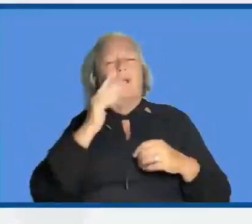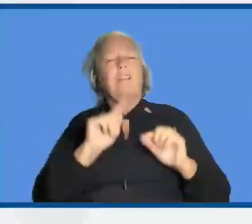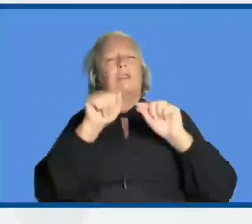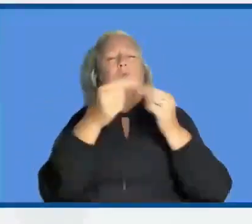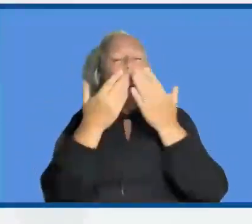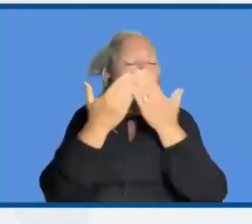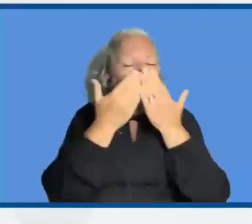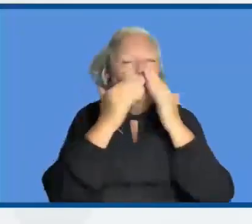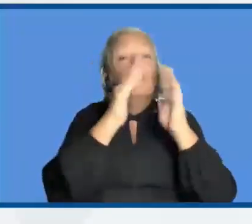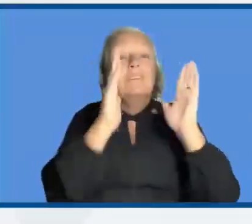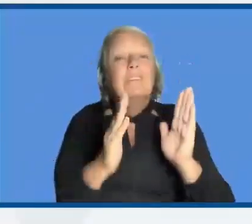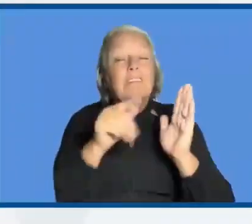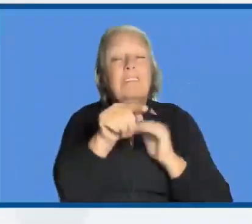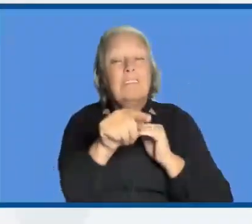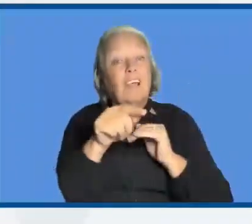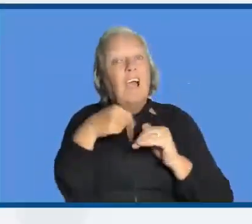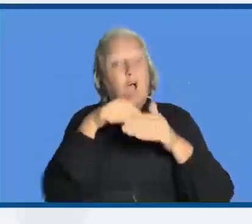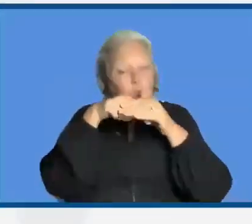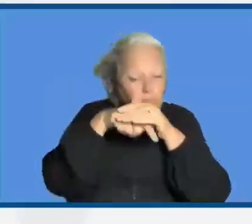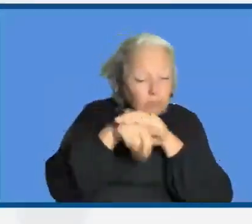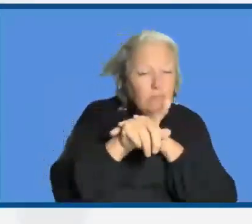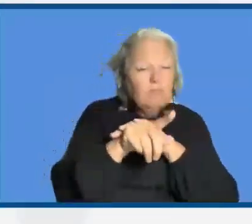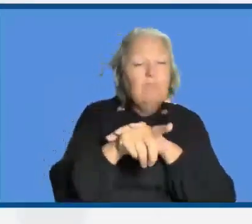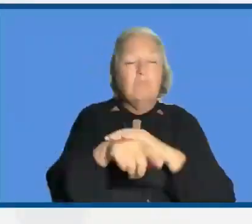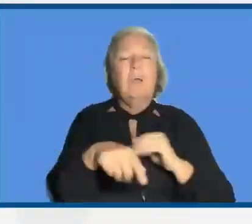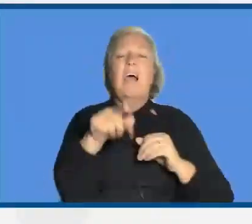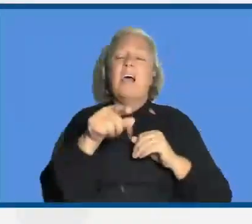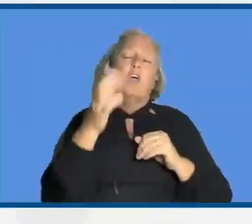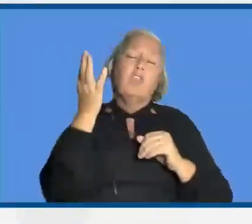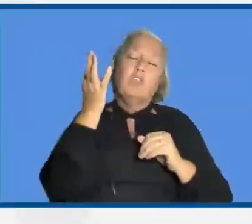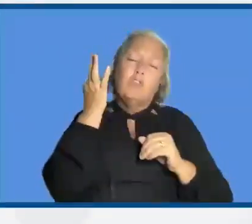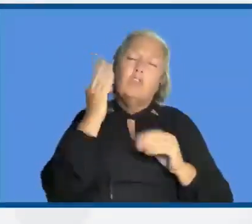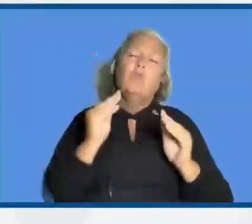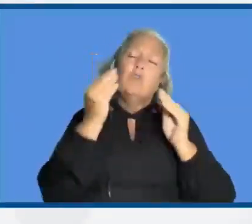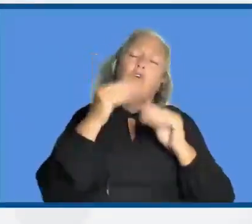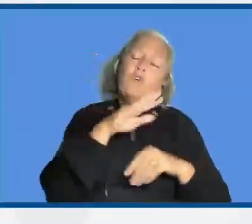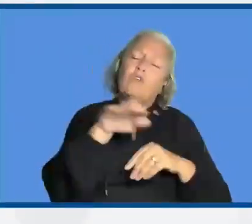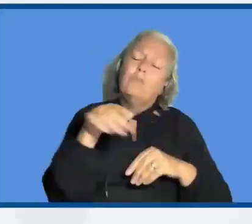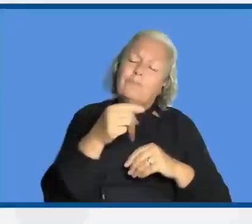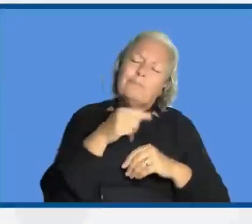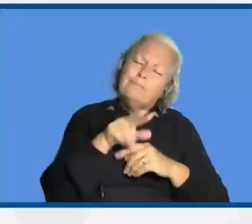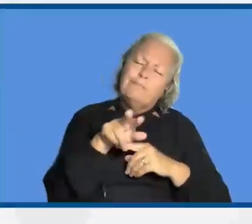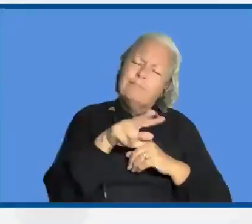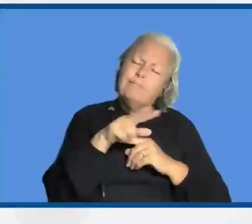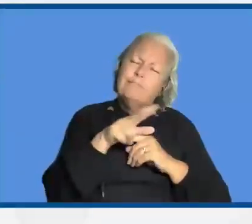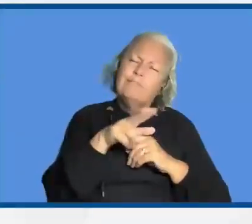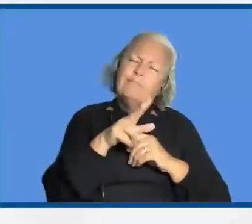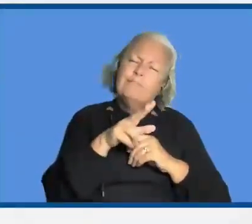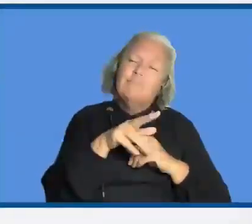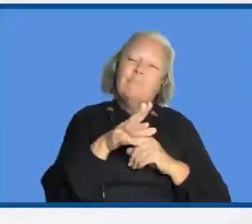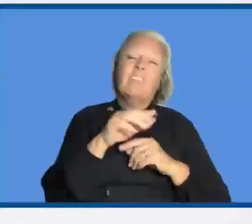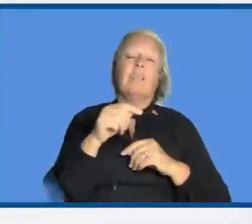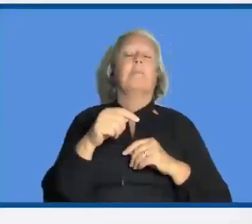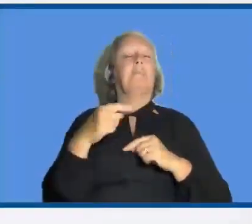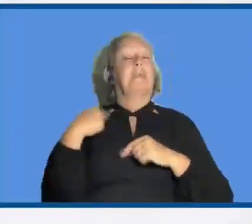I went to a school and I lived with Japanese girls. So when in arriving there, I think